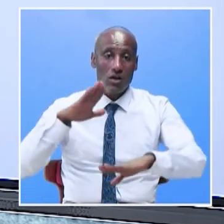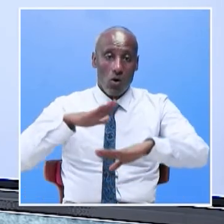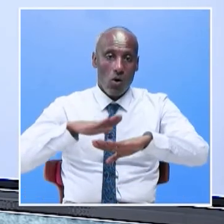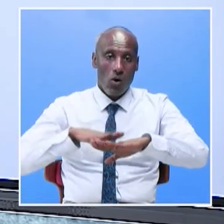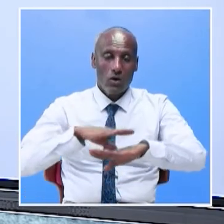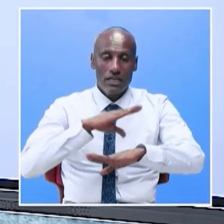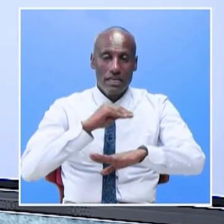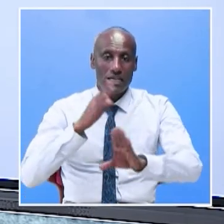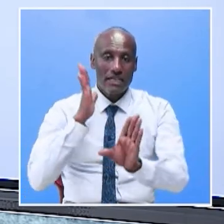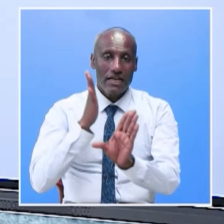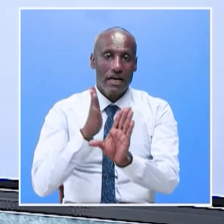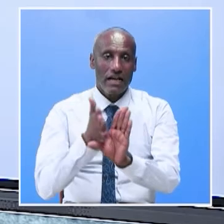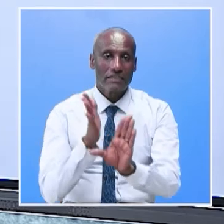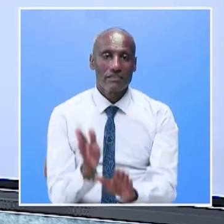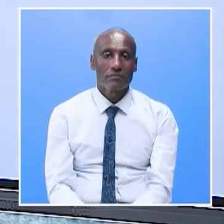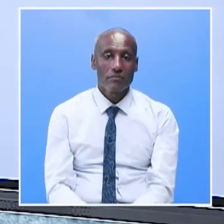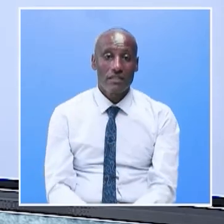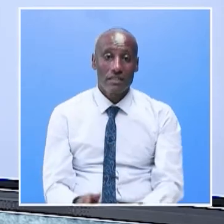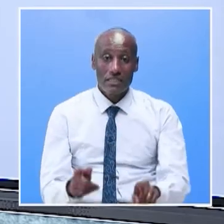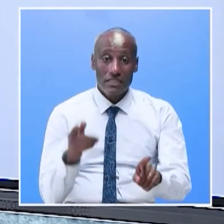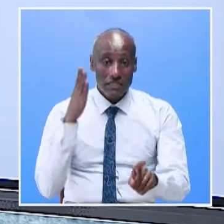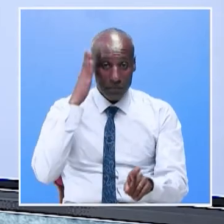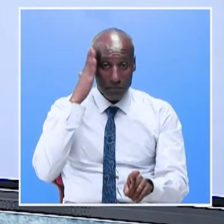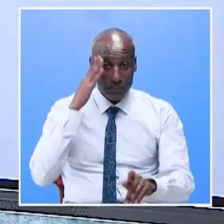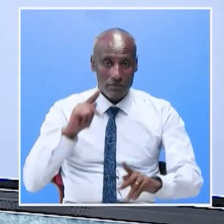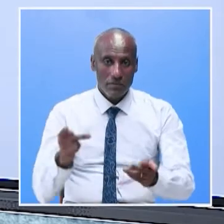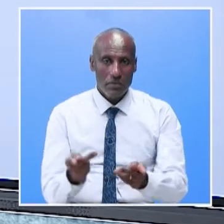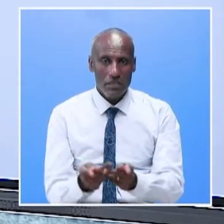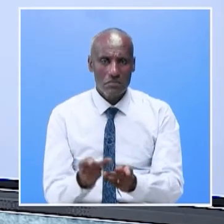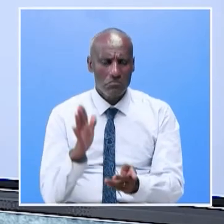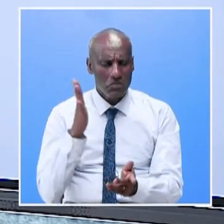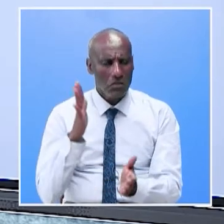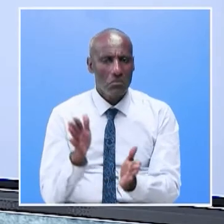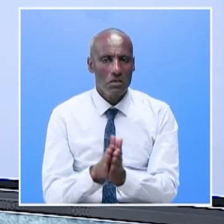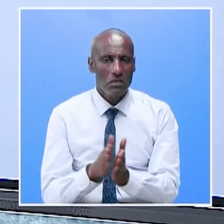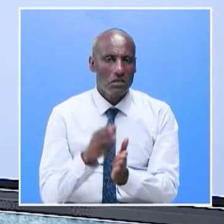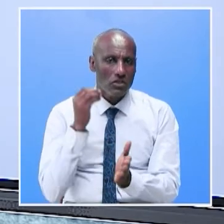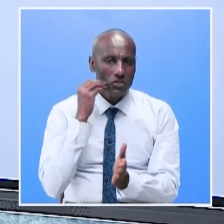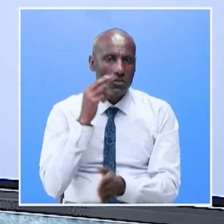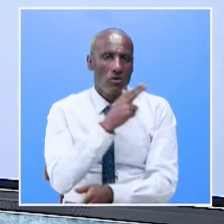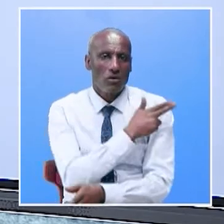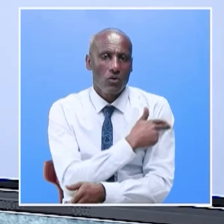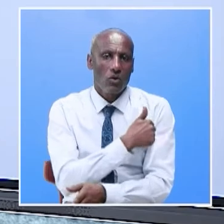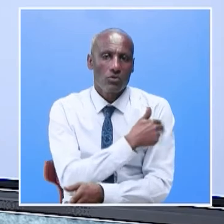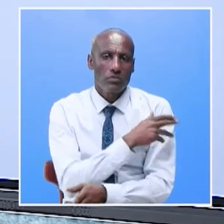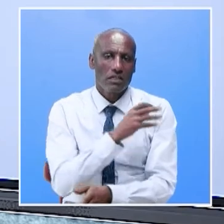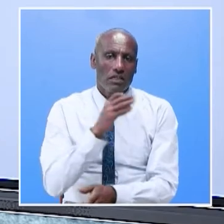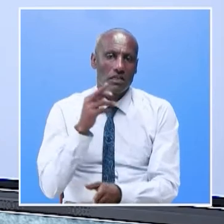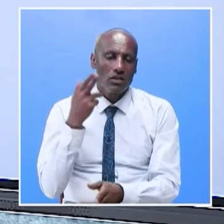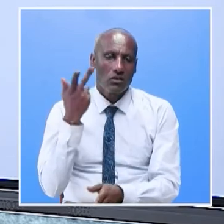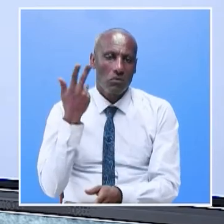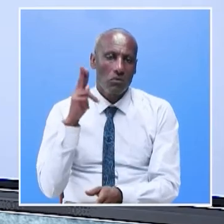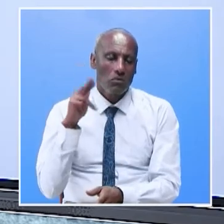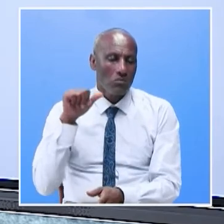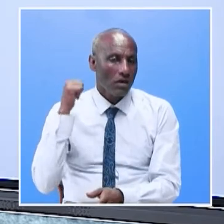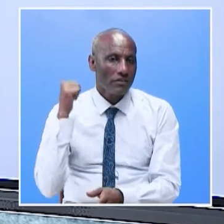what? At. Here is specific places, maybe school, maybe cafeterias, and wherever. Here is the place.